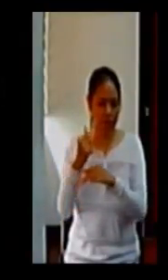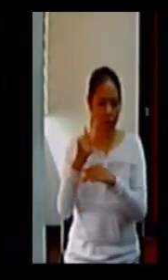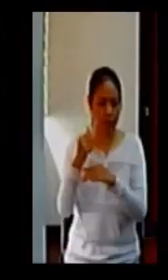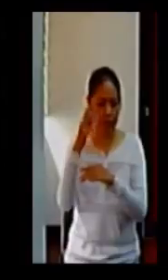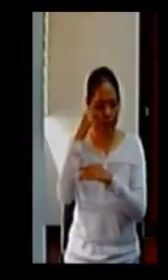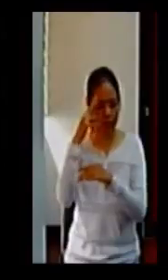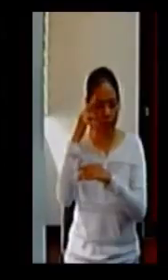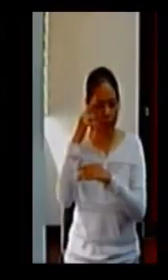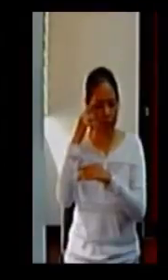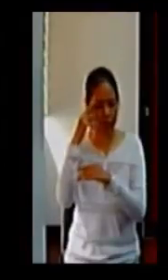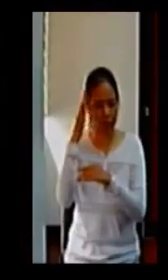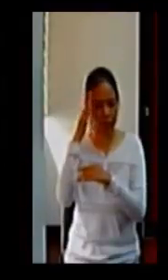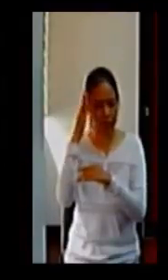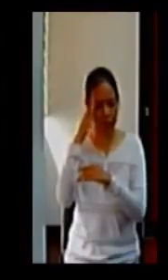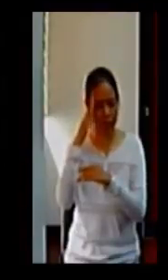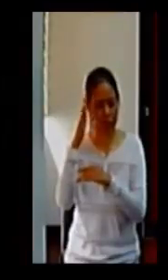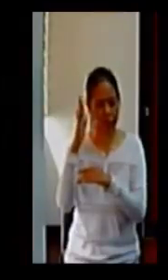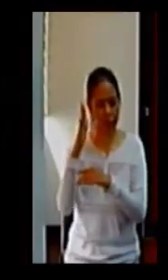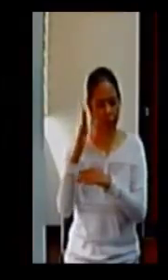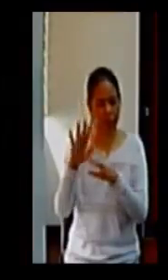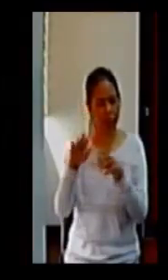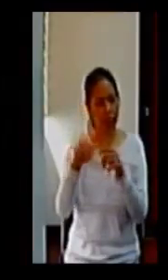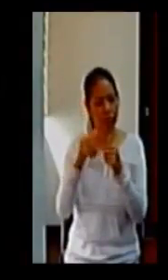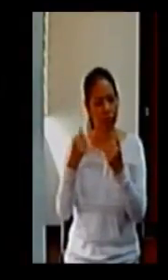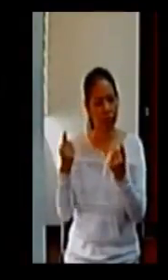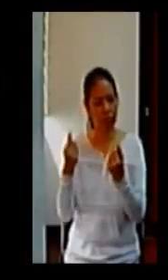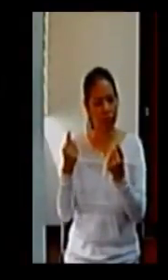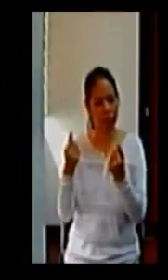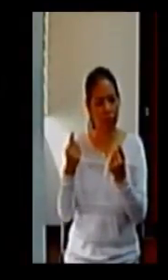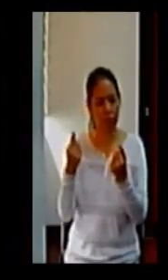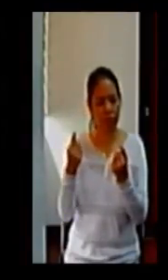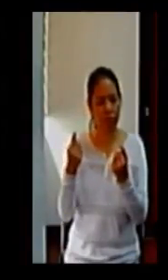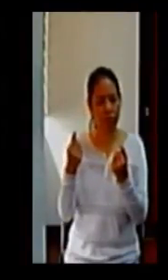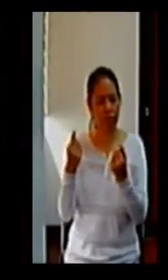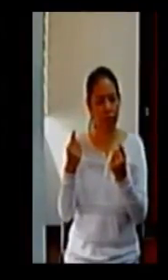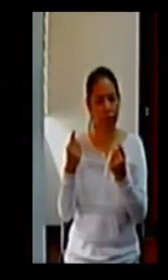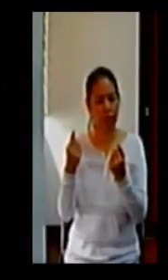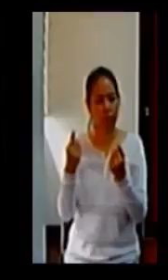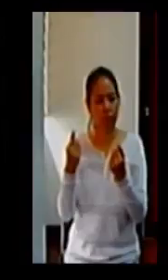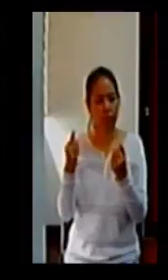much loss of forest cover there has been in the area?